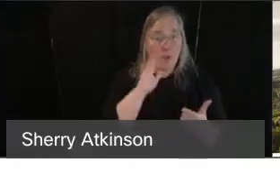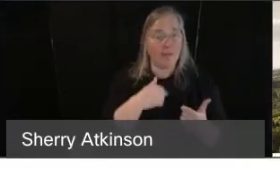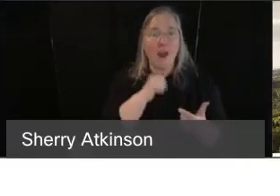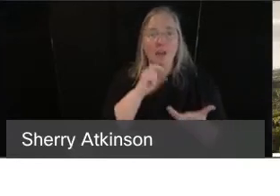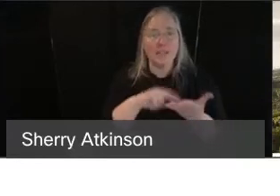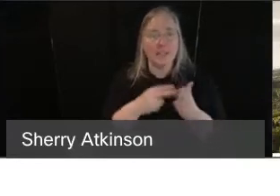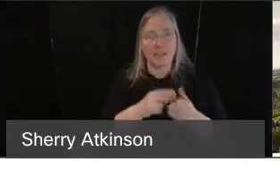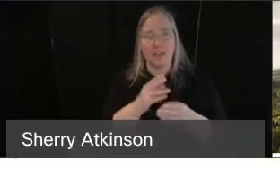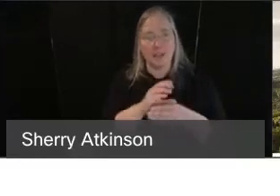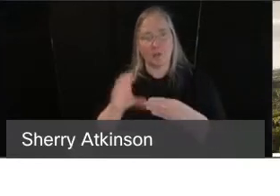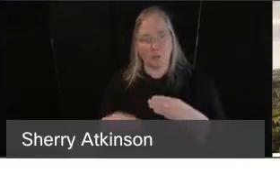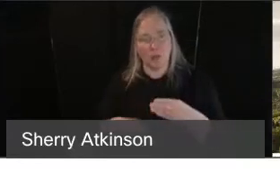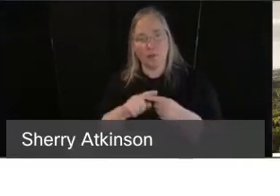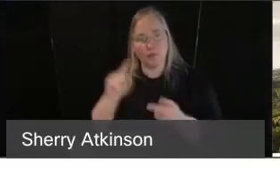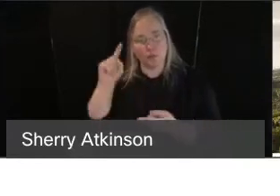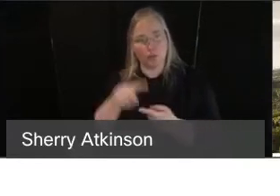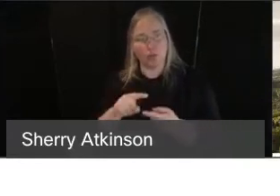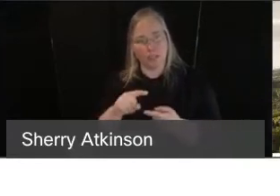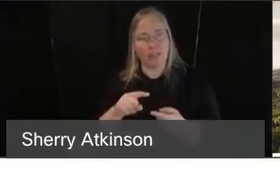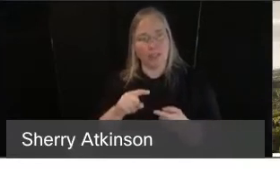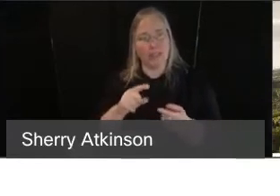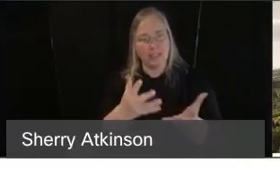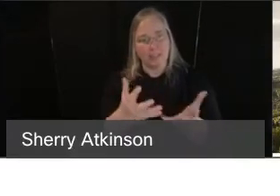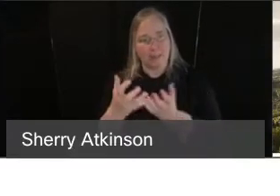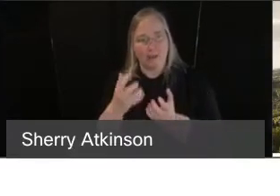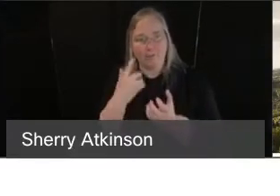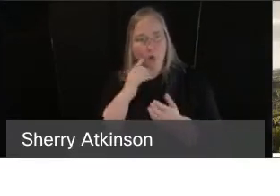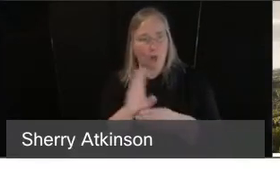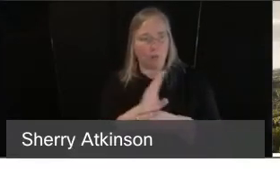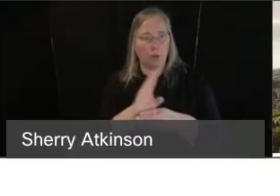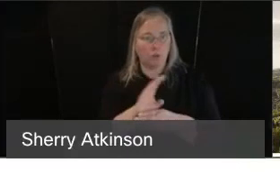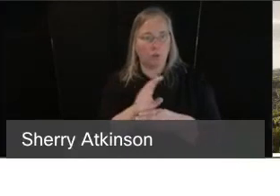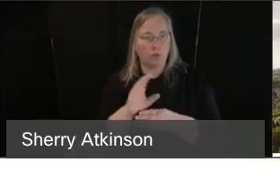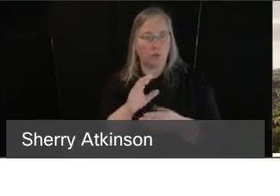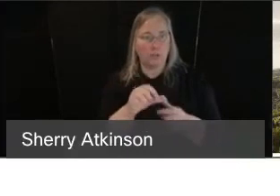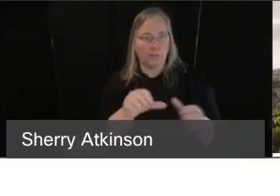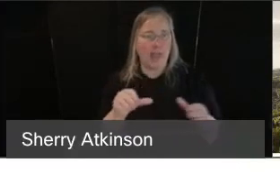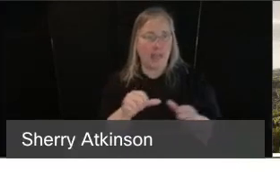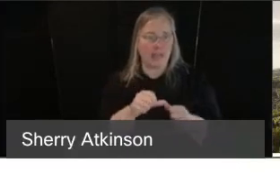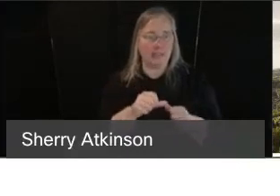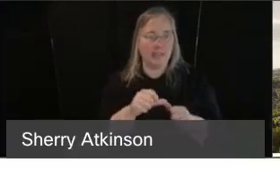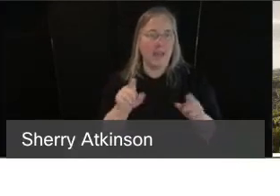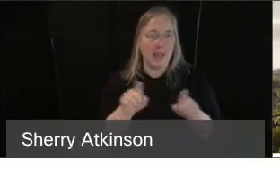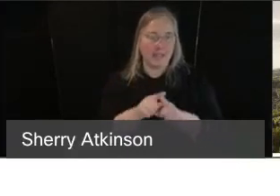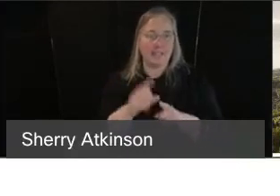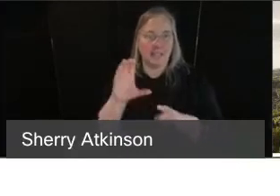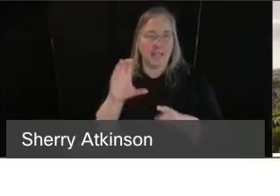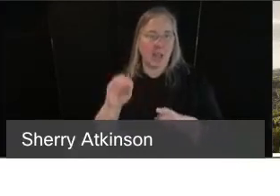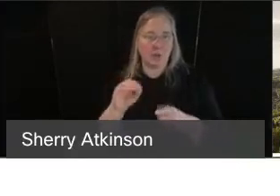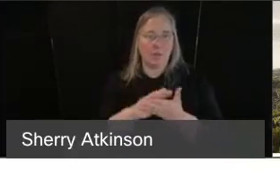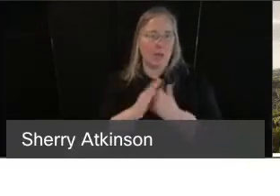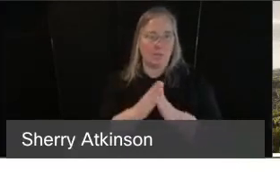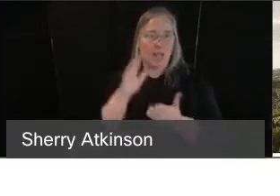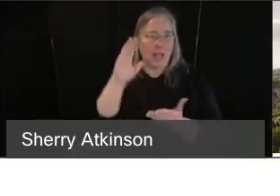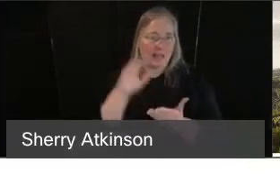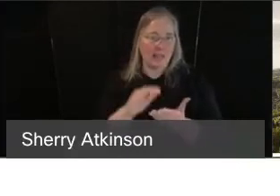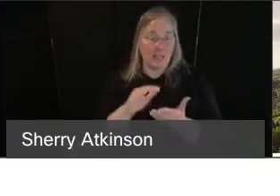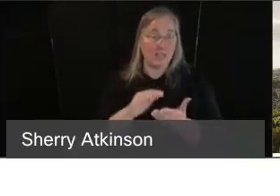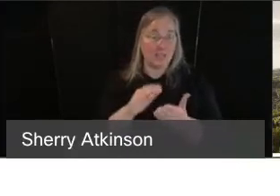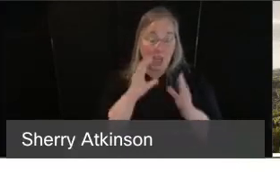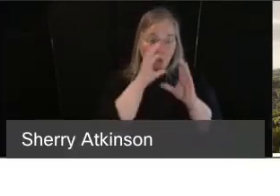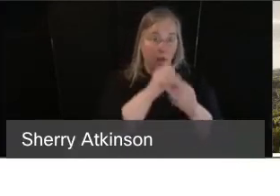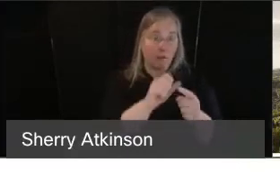reducing demand for commercial space, as well as the county becomes less attractive for employers